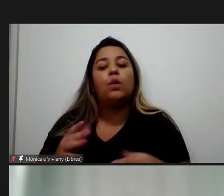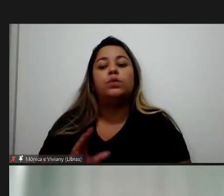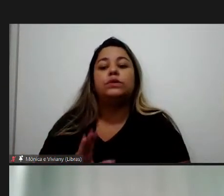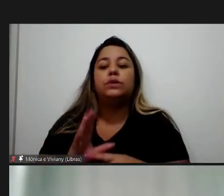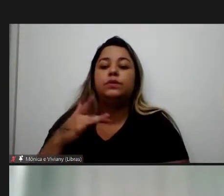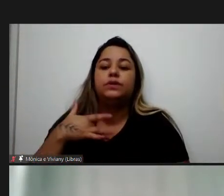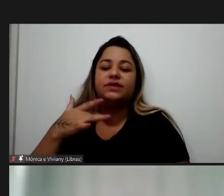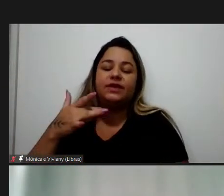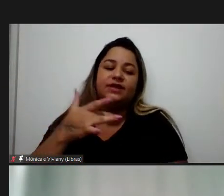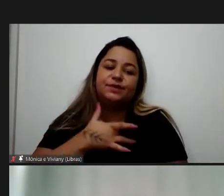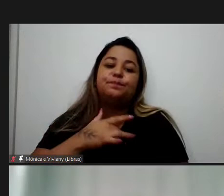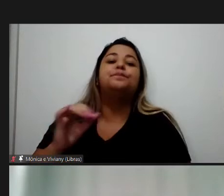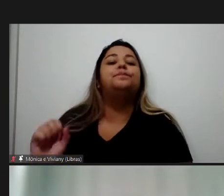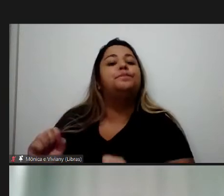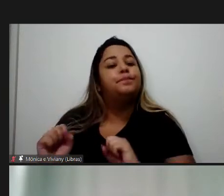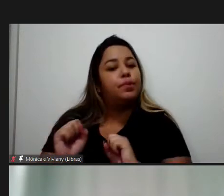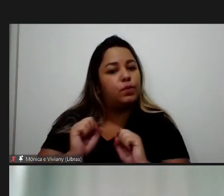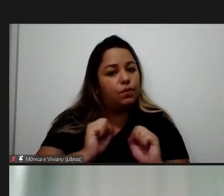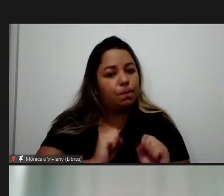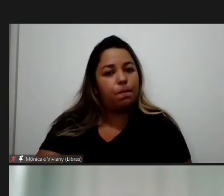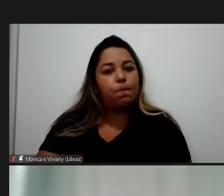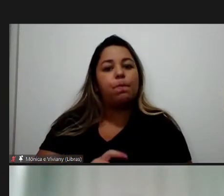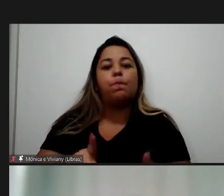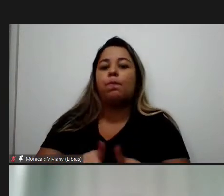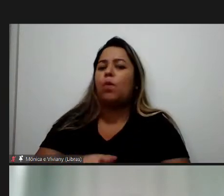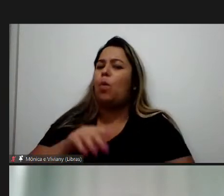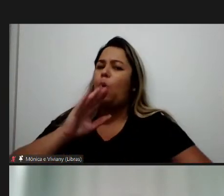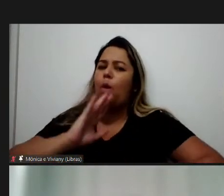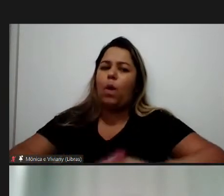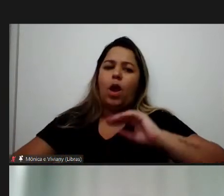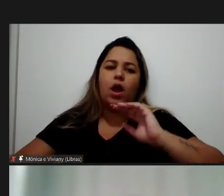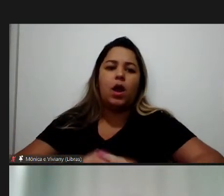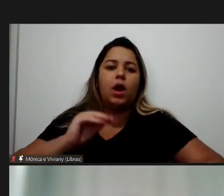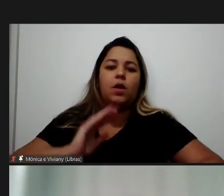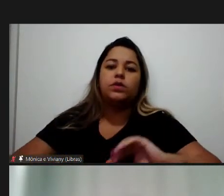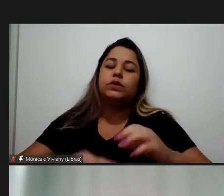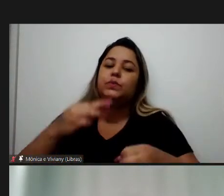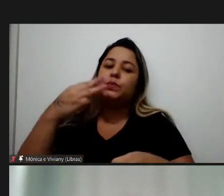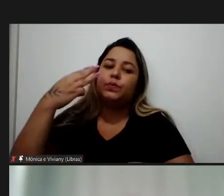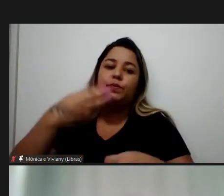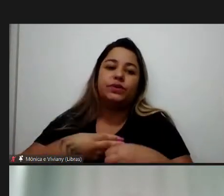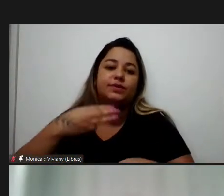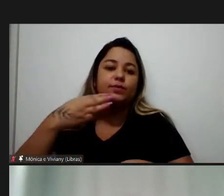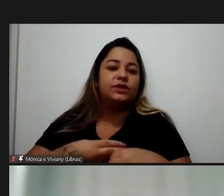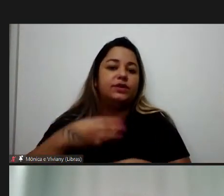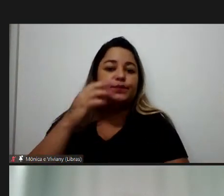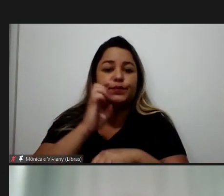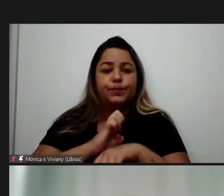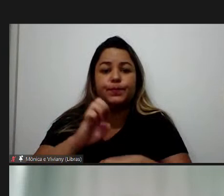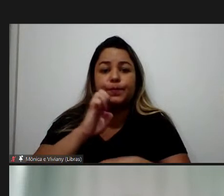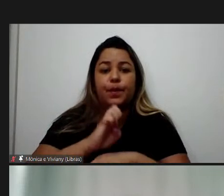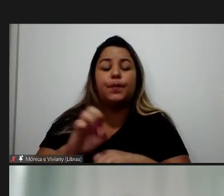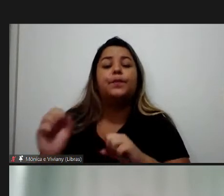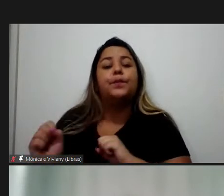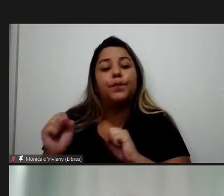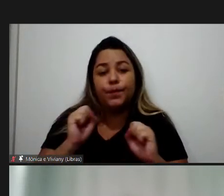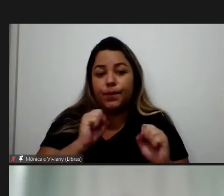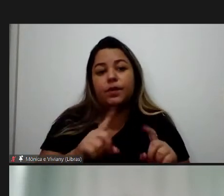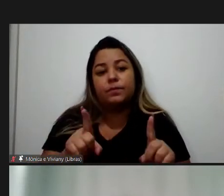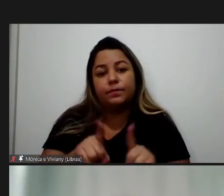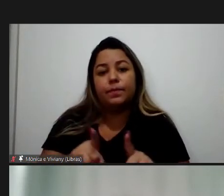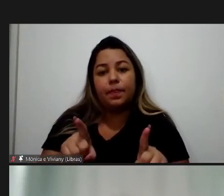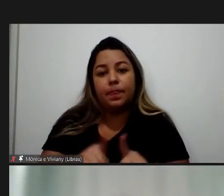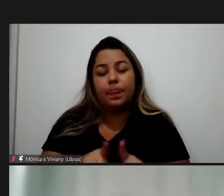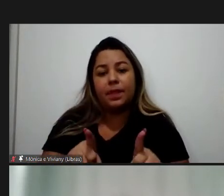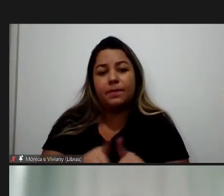that the councils, health councils can, all of them, be it for municipalities, for the state,